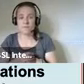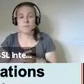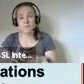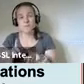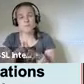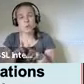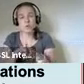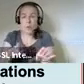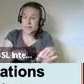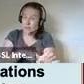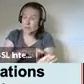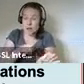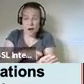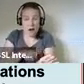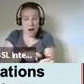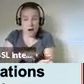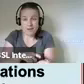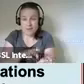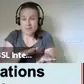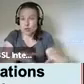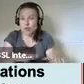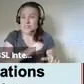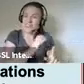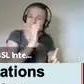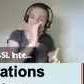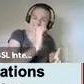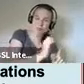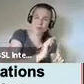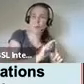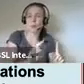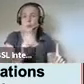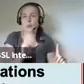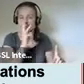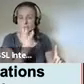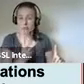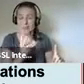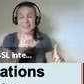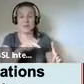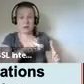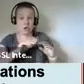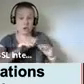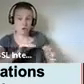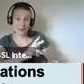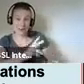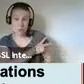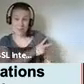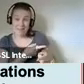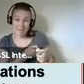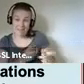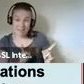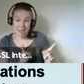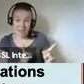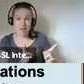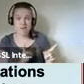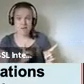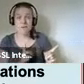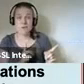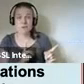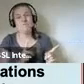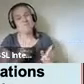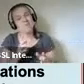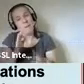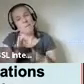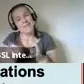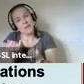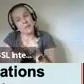young children in the 0 to 3 age group, auxiliary staff and staff lead working in rural parts of the